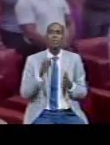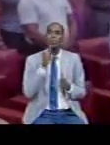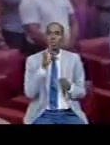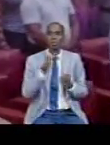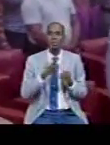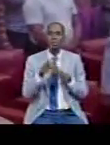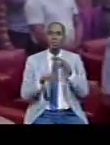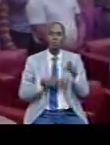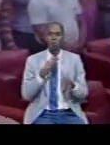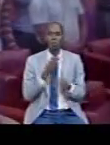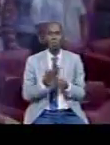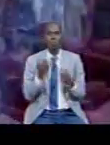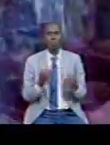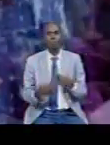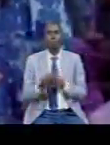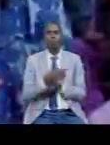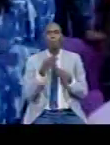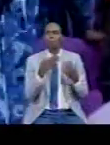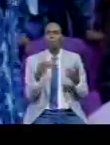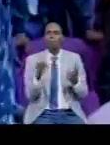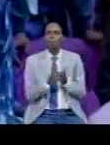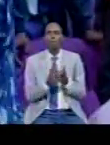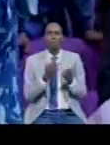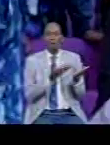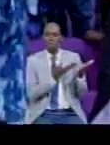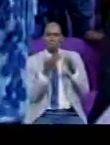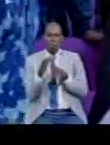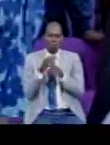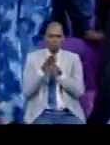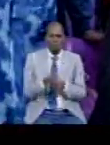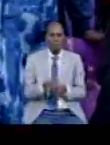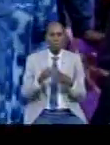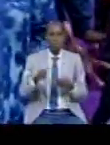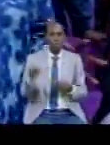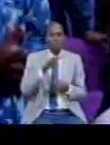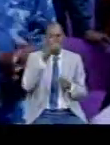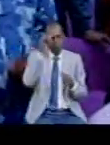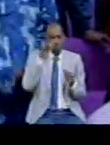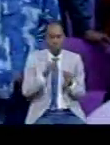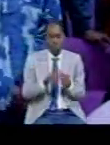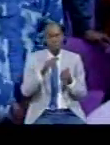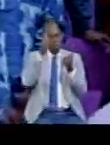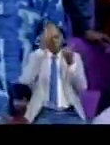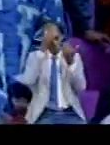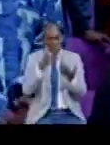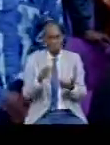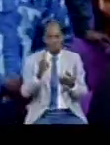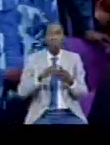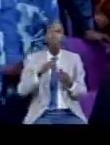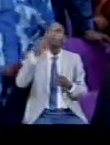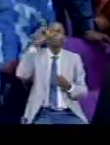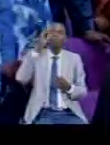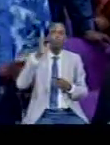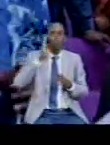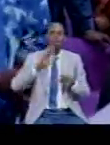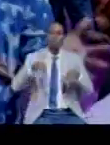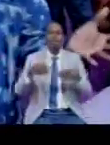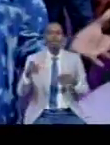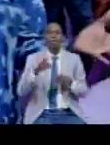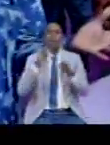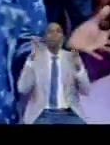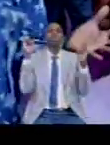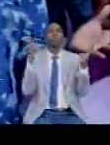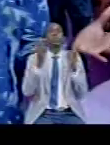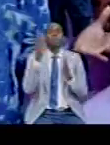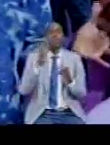things that are putting pressure. Remember, obedience to God will give you the victory. If you disobey,